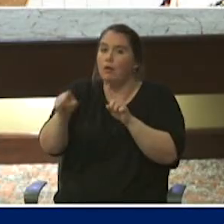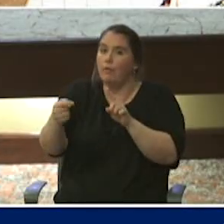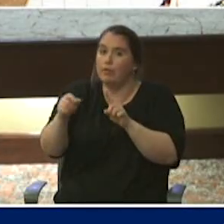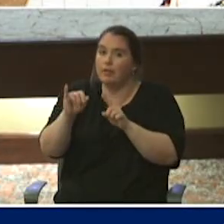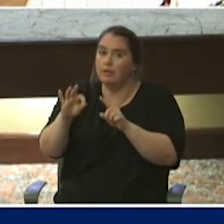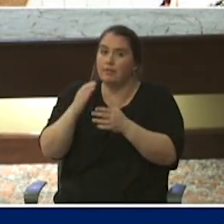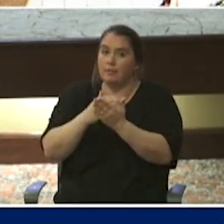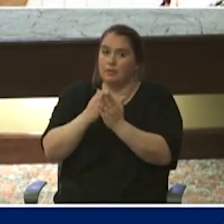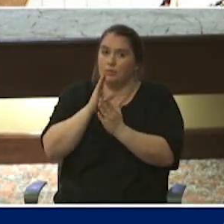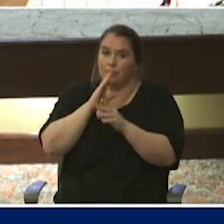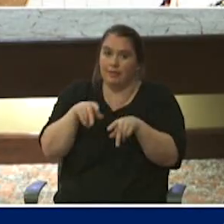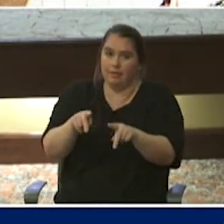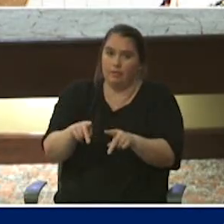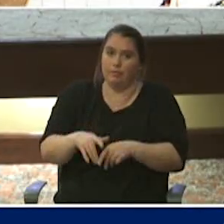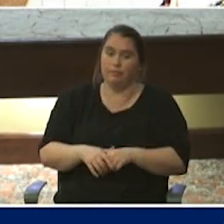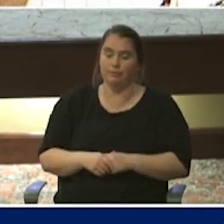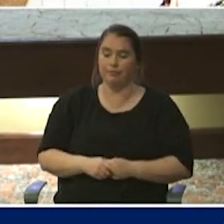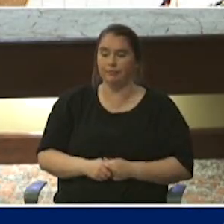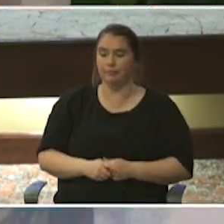allows.